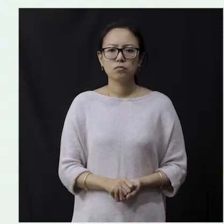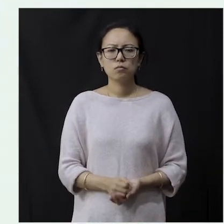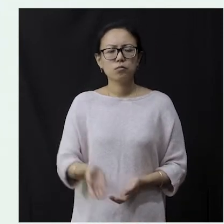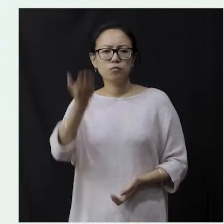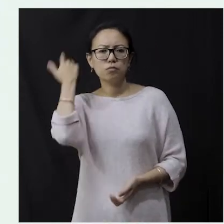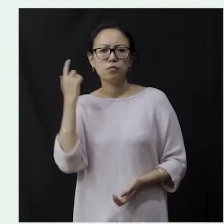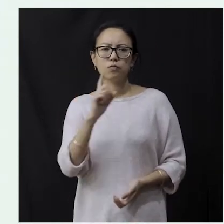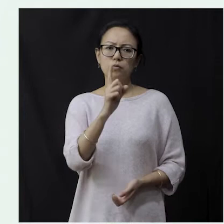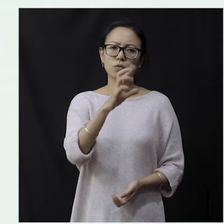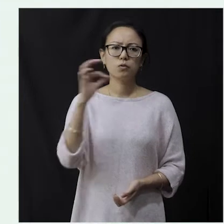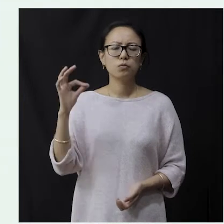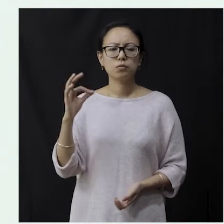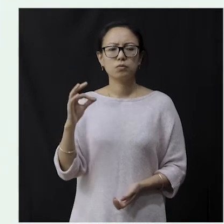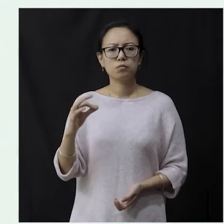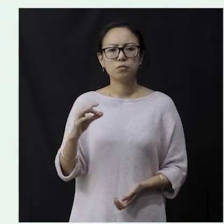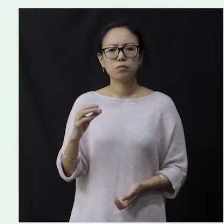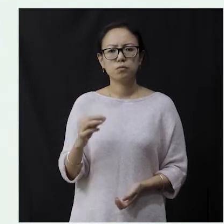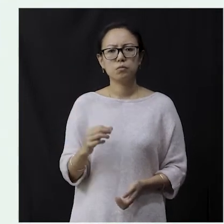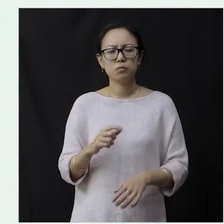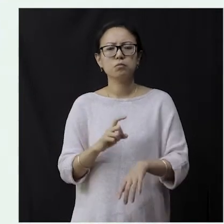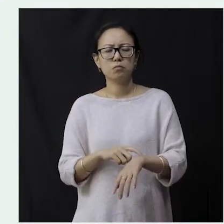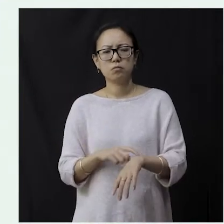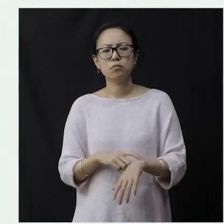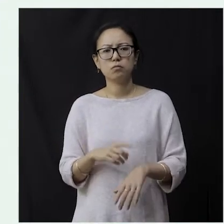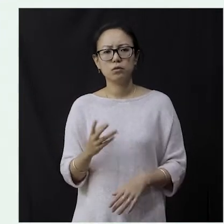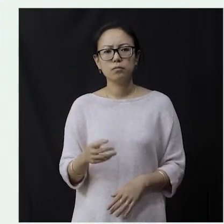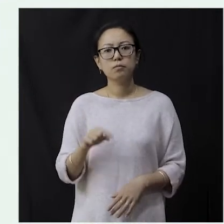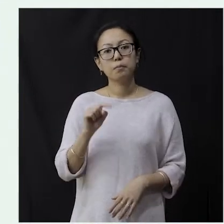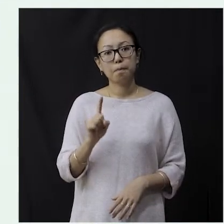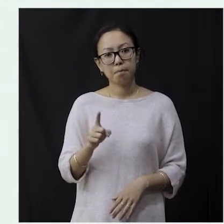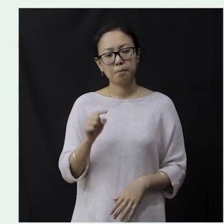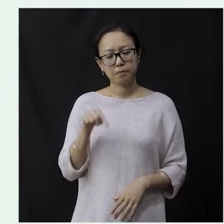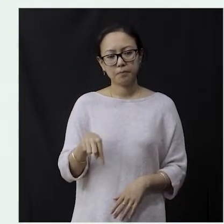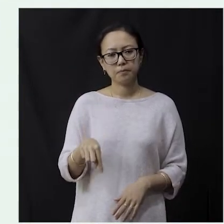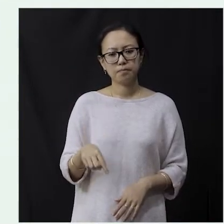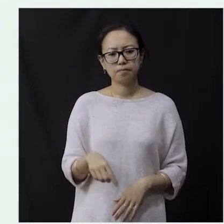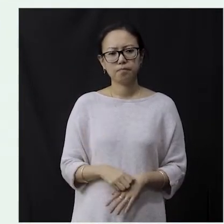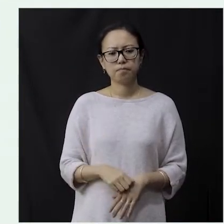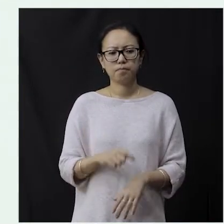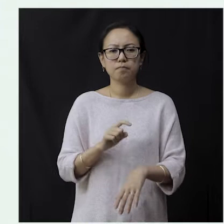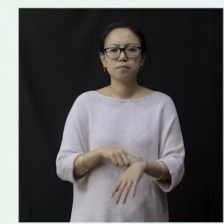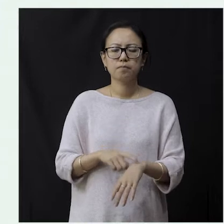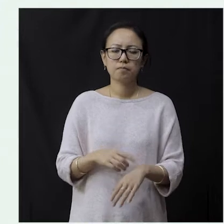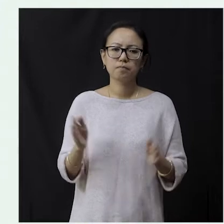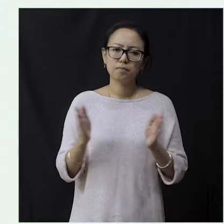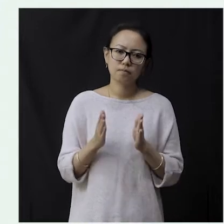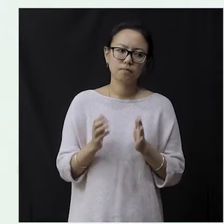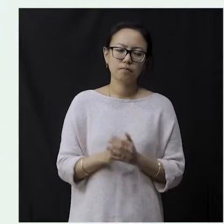cover up that journey in 1 or 2 days. Okay, now the fastest and